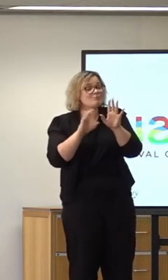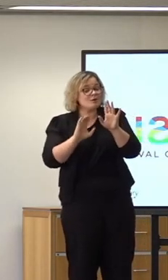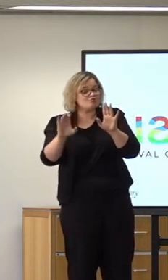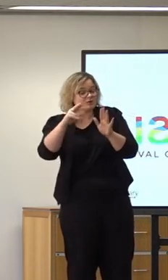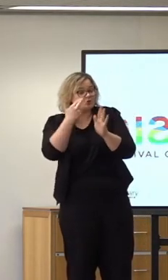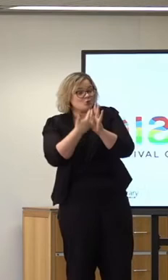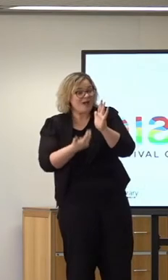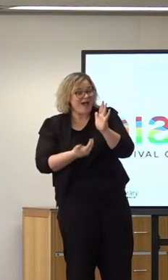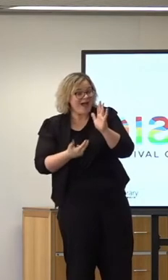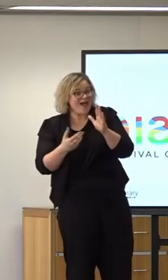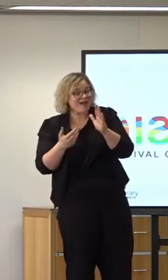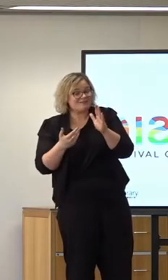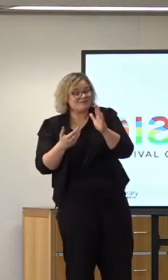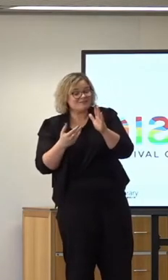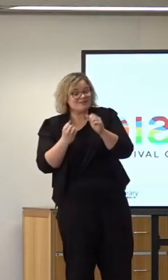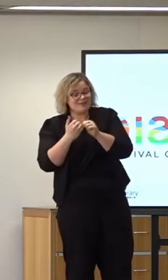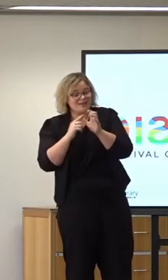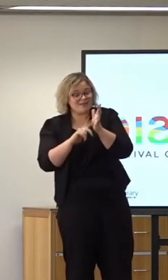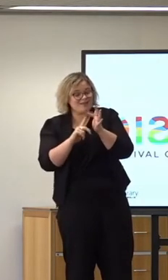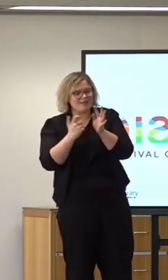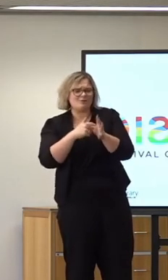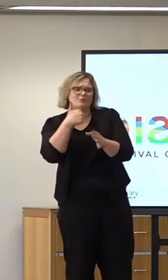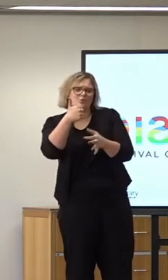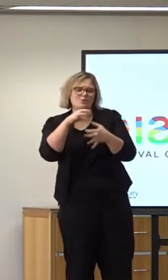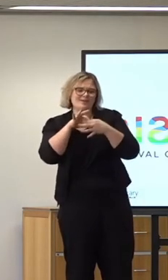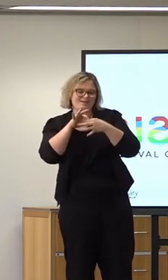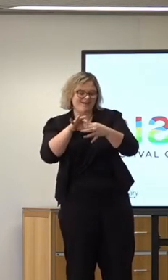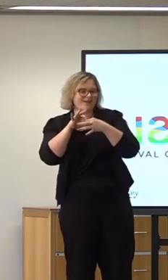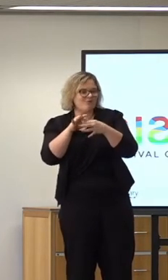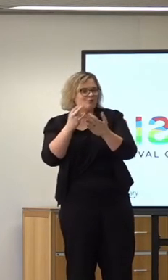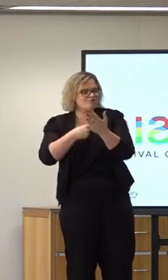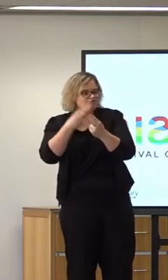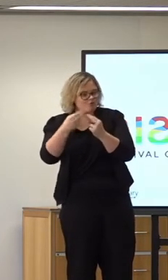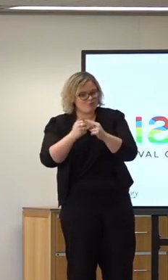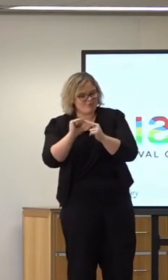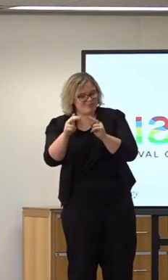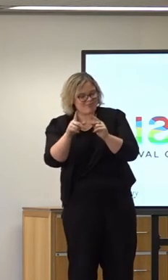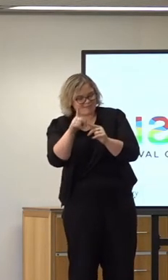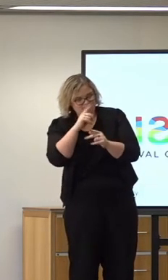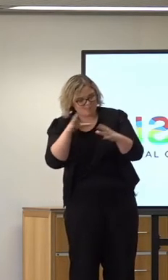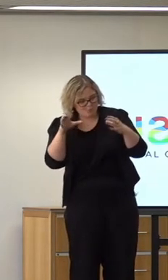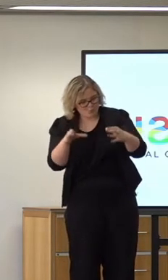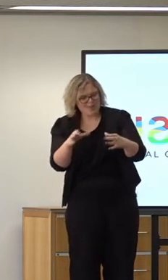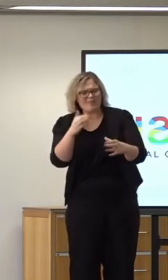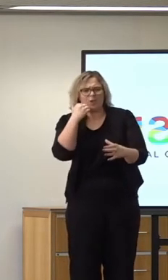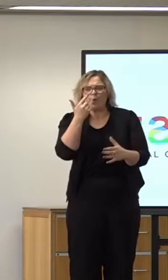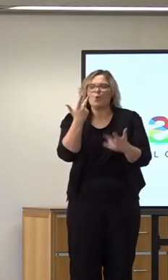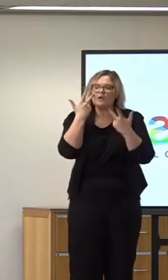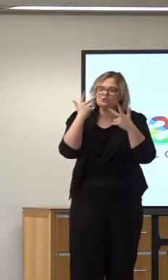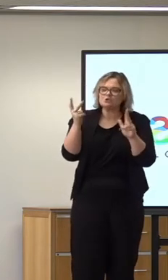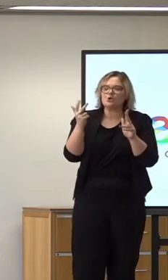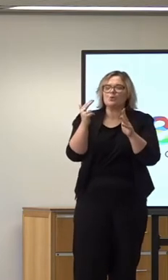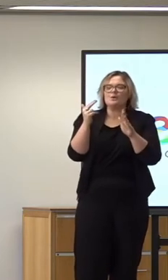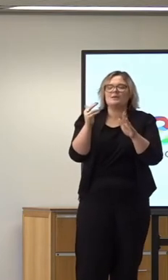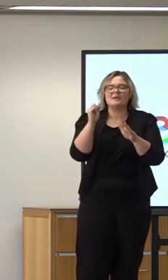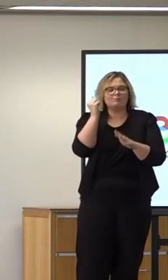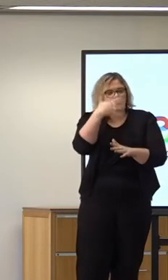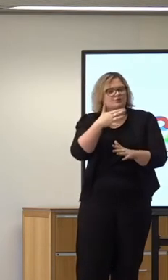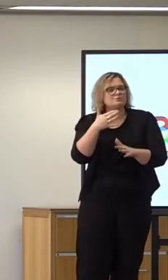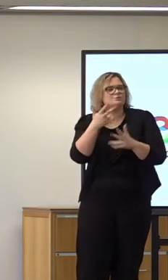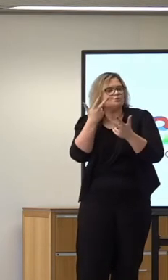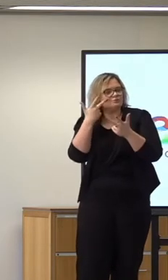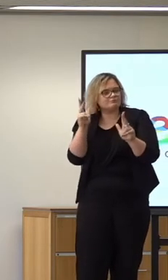good community engagement program with the Noongar people, and they're consistently showing different Aboriginal exhibitions, and the reach they have